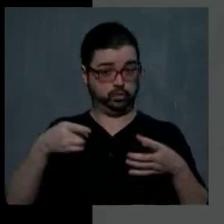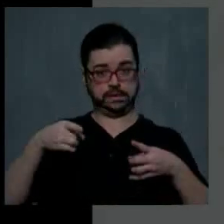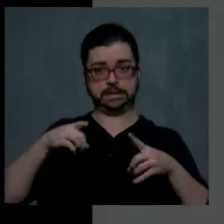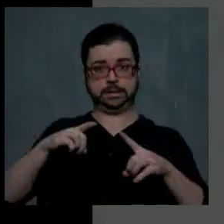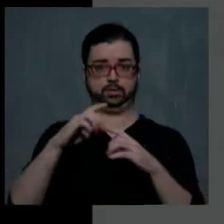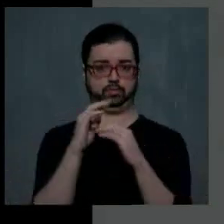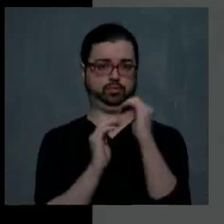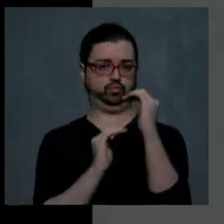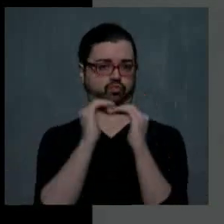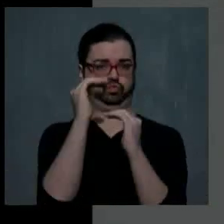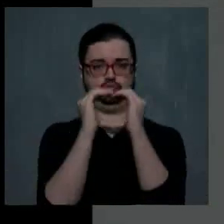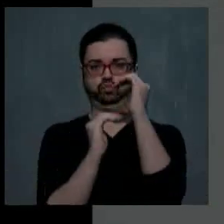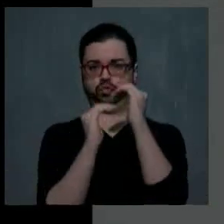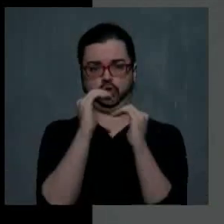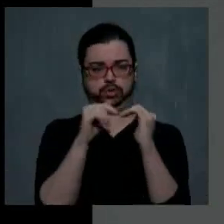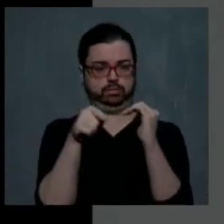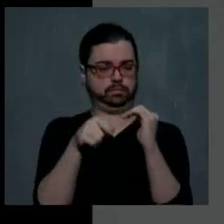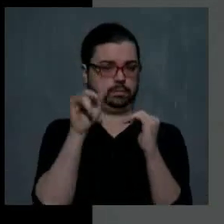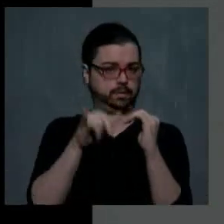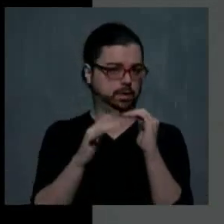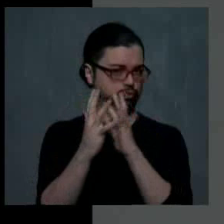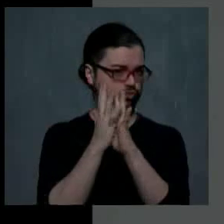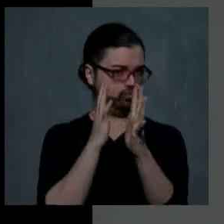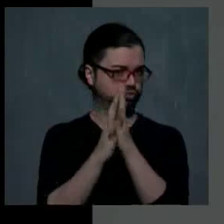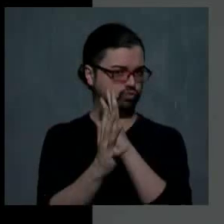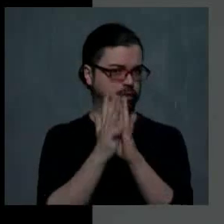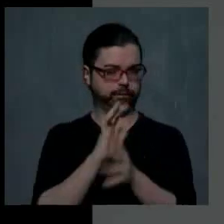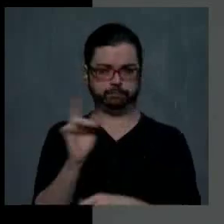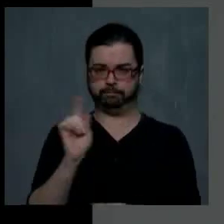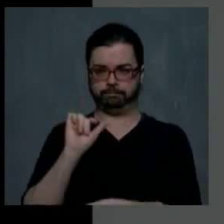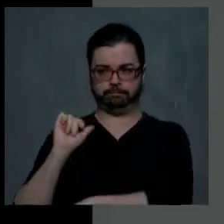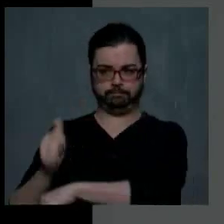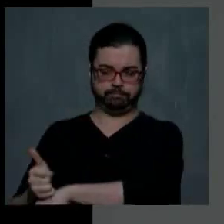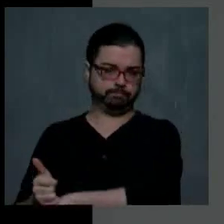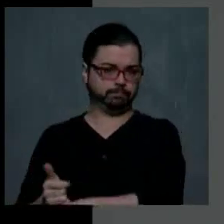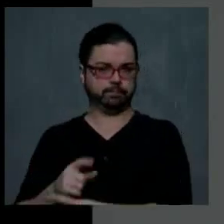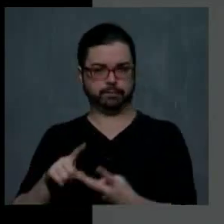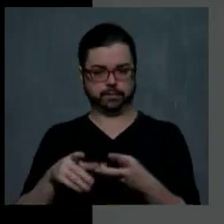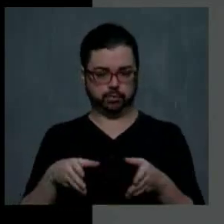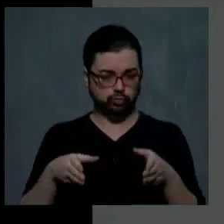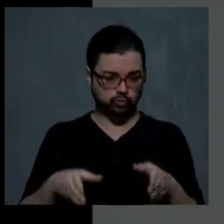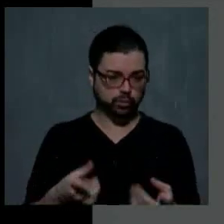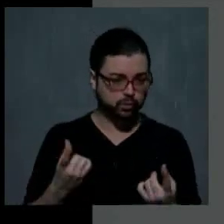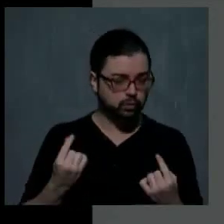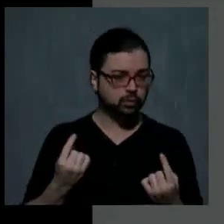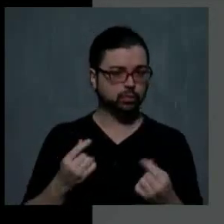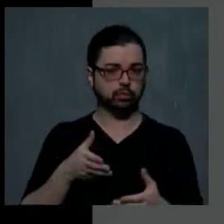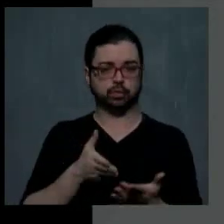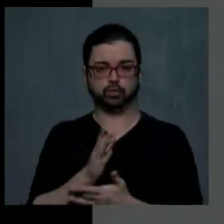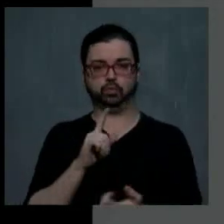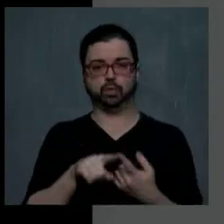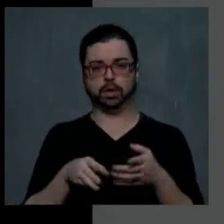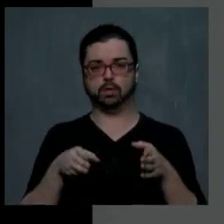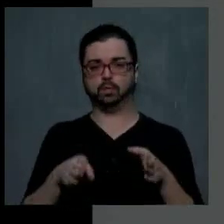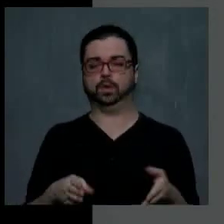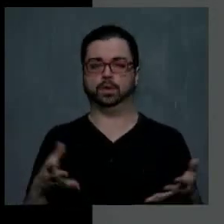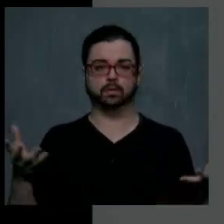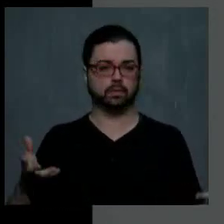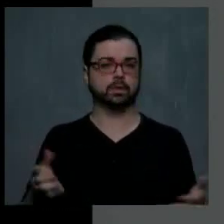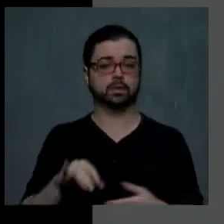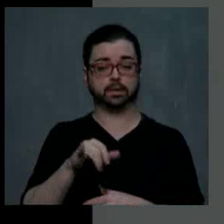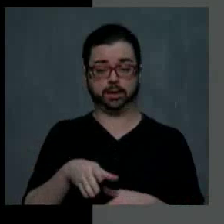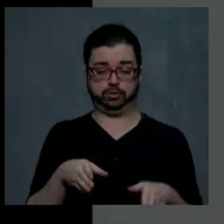Where will that traffic be parked? What will they be doing to the street, the right-of-way? Will that street